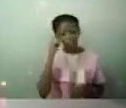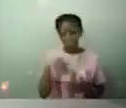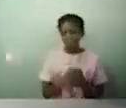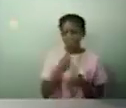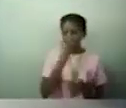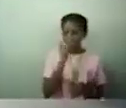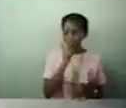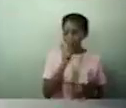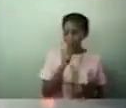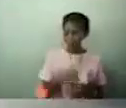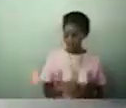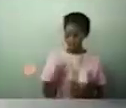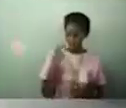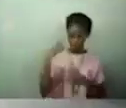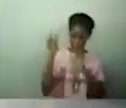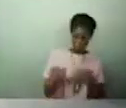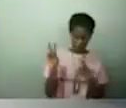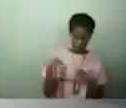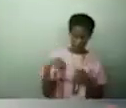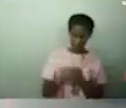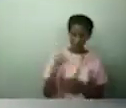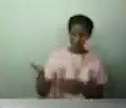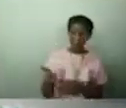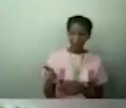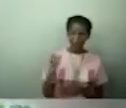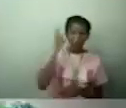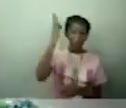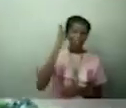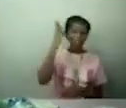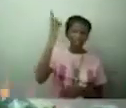face will be among the nations in heaven. I will send him there by all means.